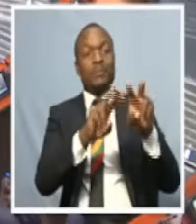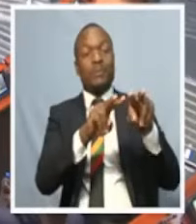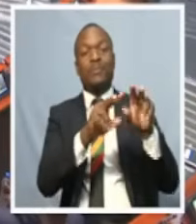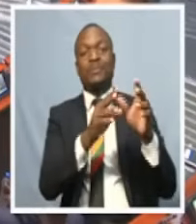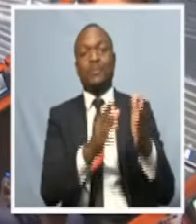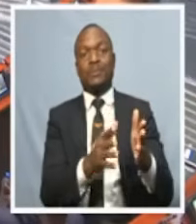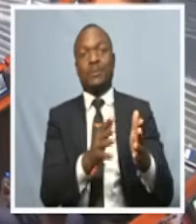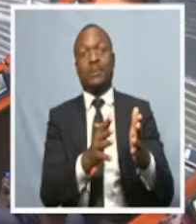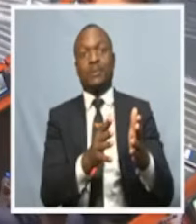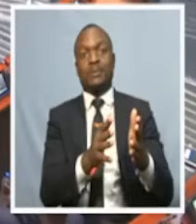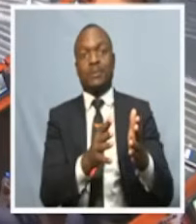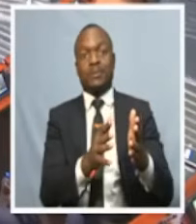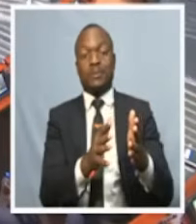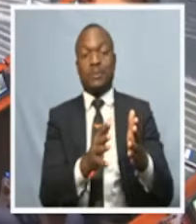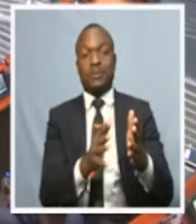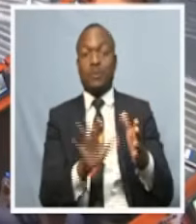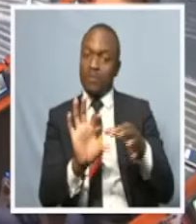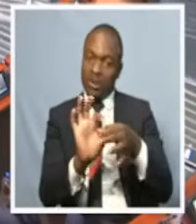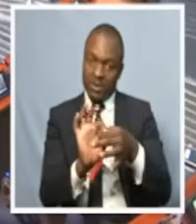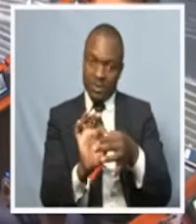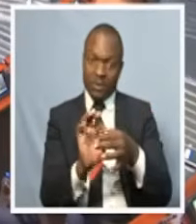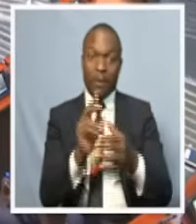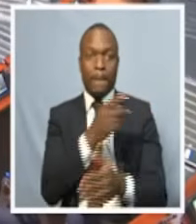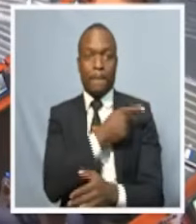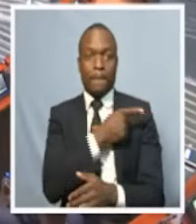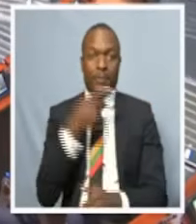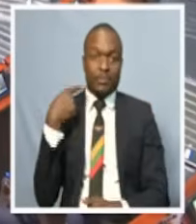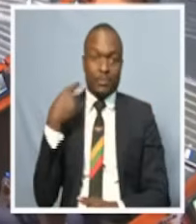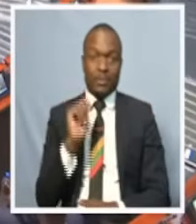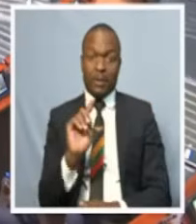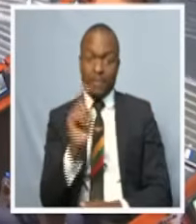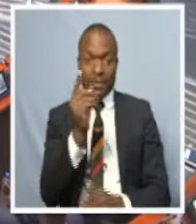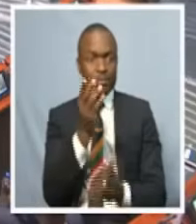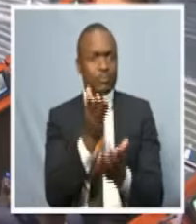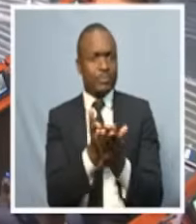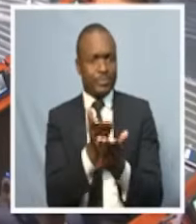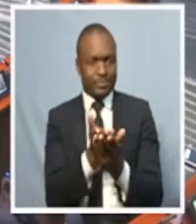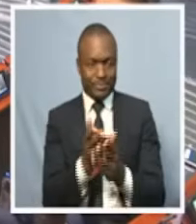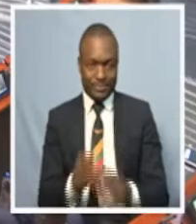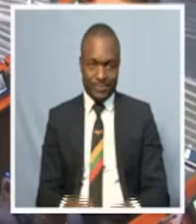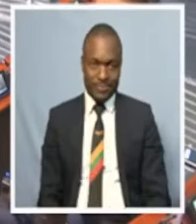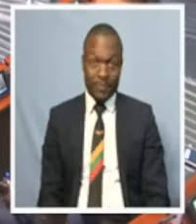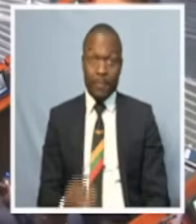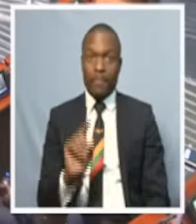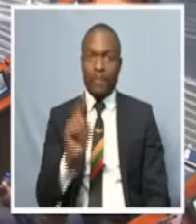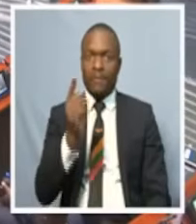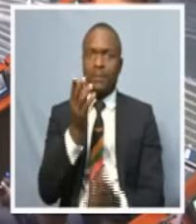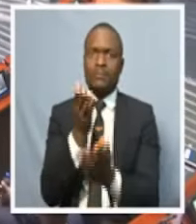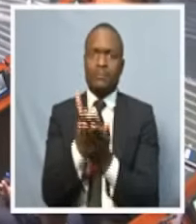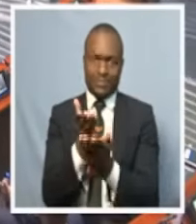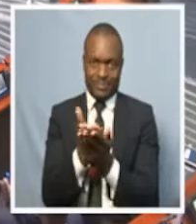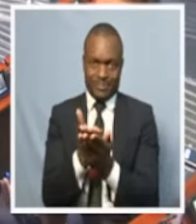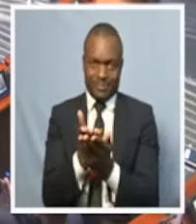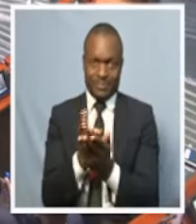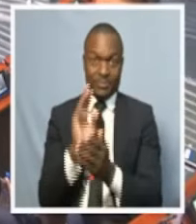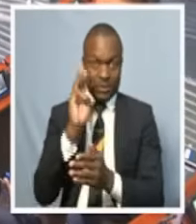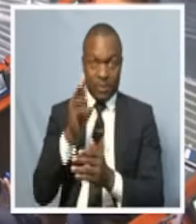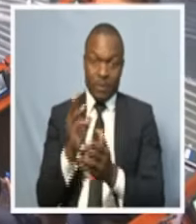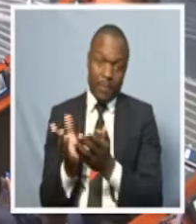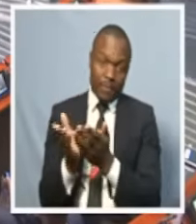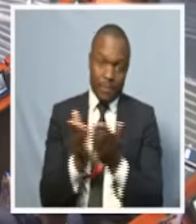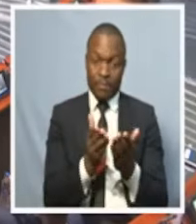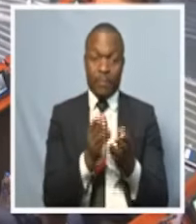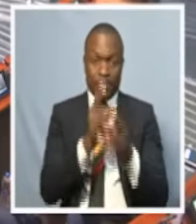just tuned into Parliament TV and could have missed that. The first motion? Yes, the first motion is expected to be moved